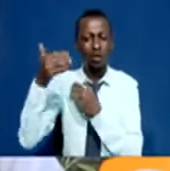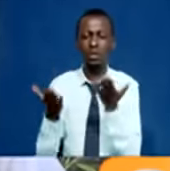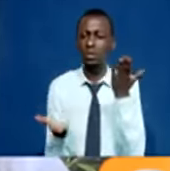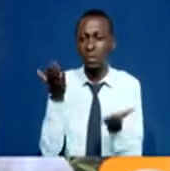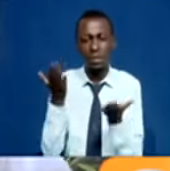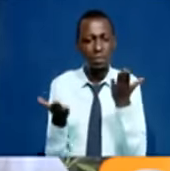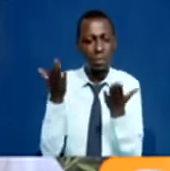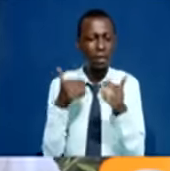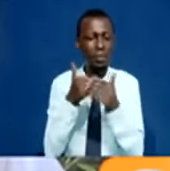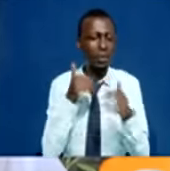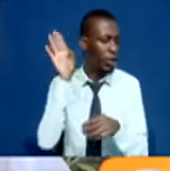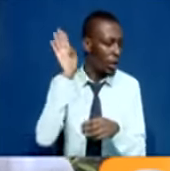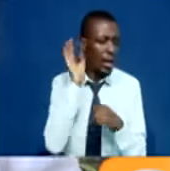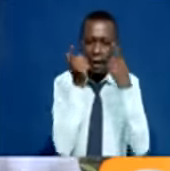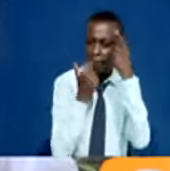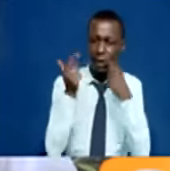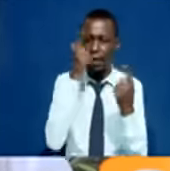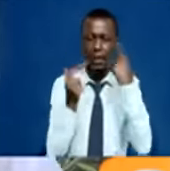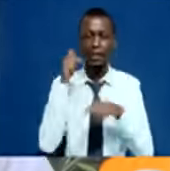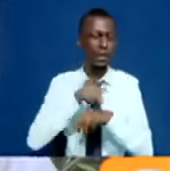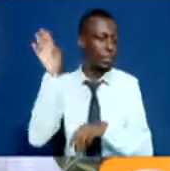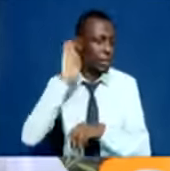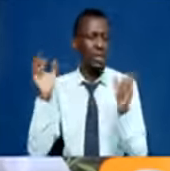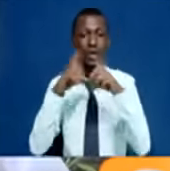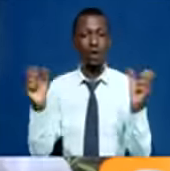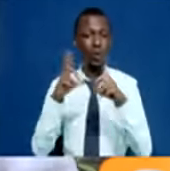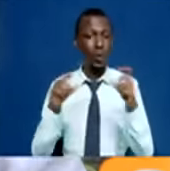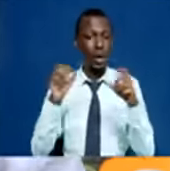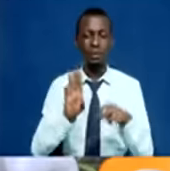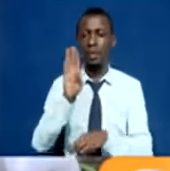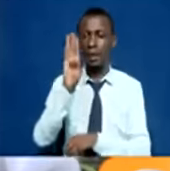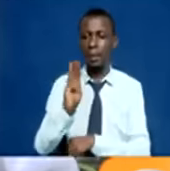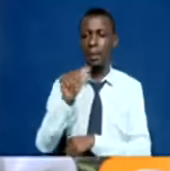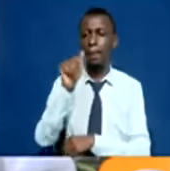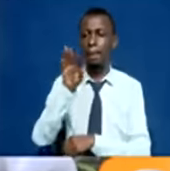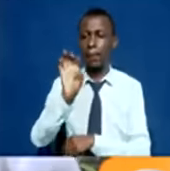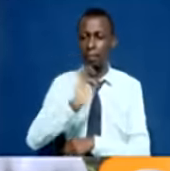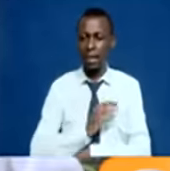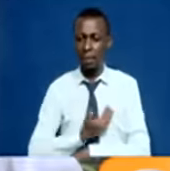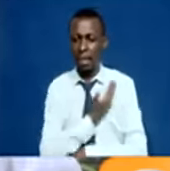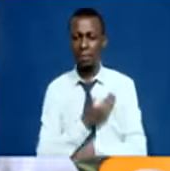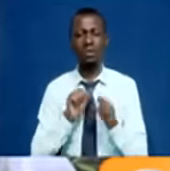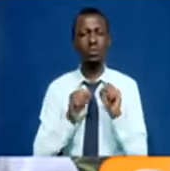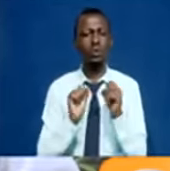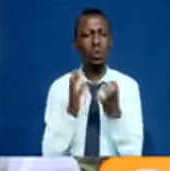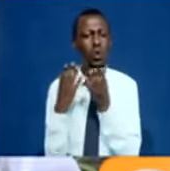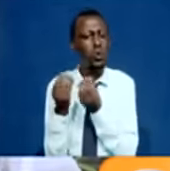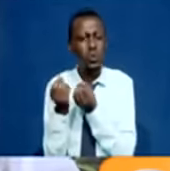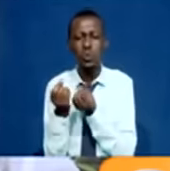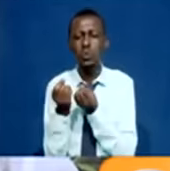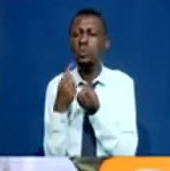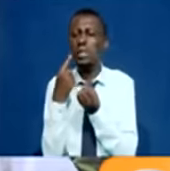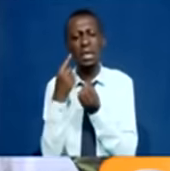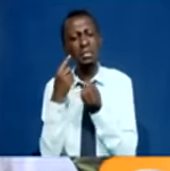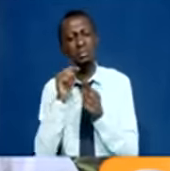huenda wamesikia nikilia, maybe wakisikia hiyo the word naitwa babe waende waseme hata ni hakuna